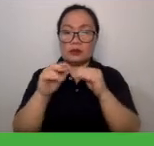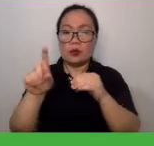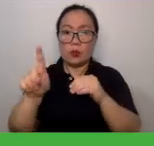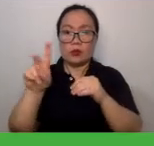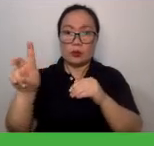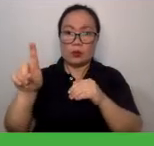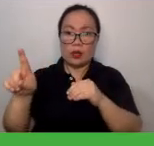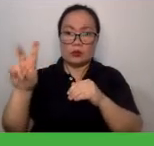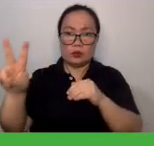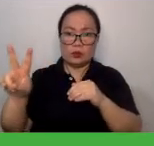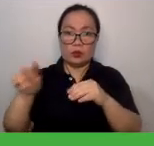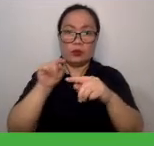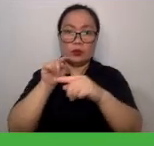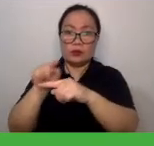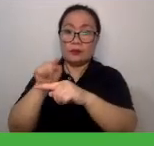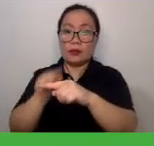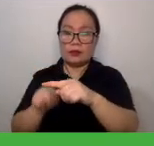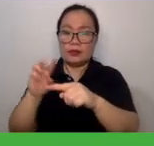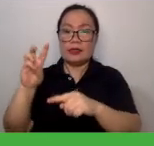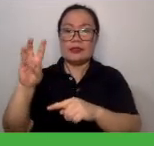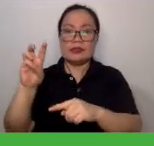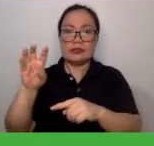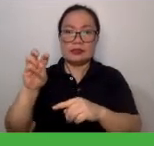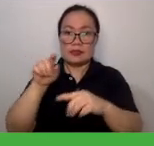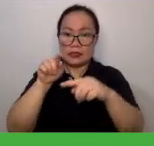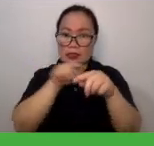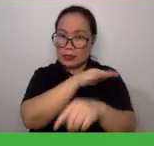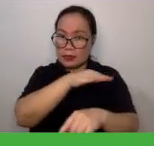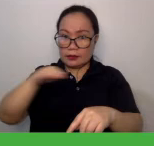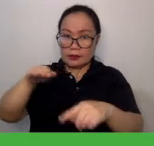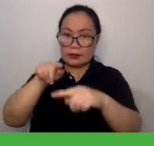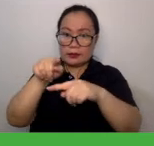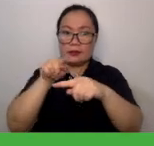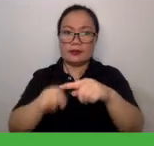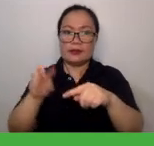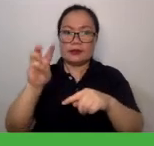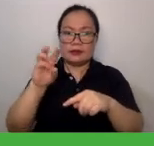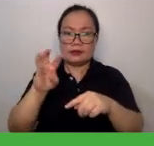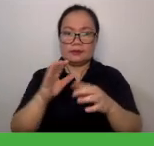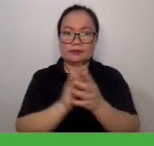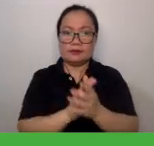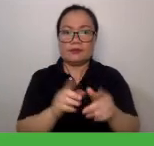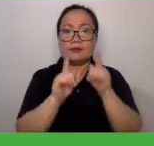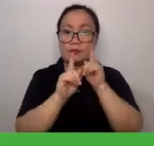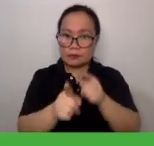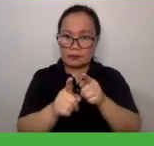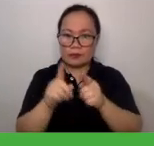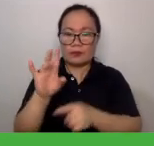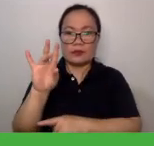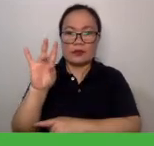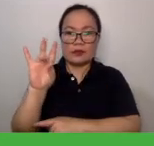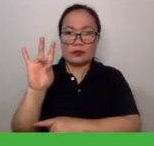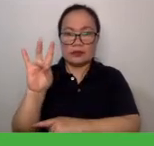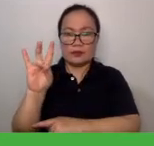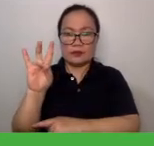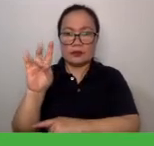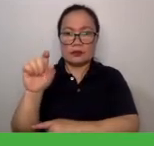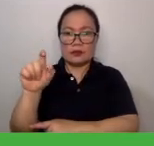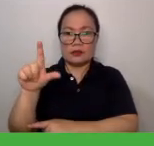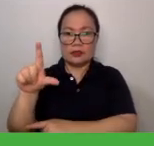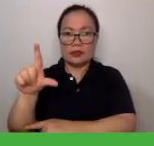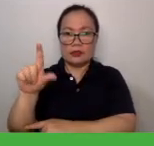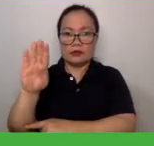112 divided by 16, that is equivalent to 7 pounds. So, therefore, 112 ounce is equivalent